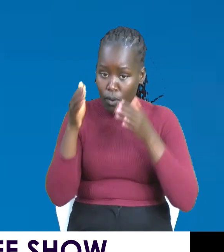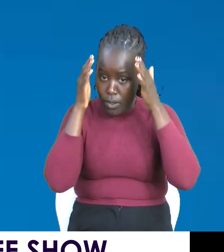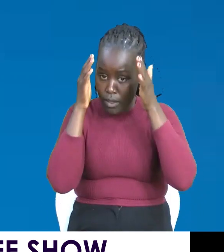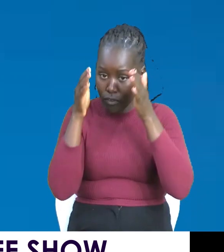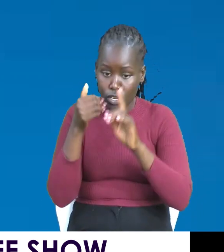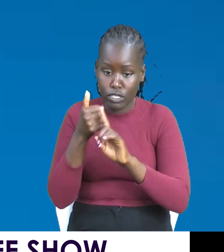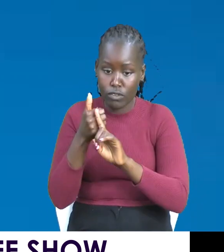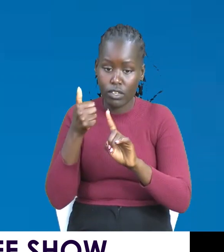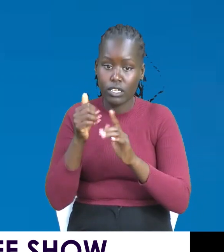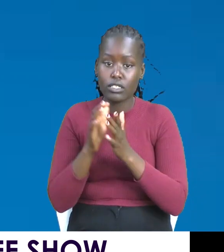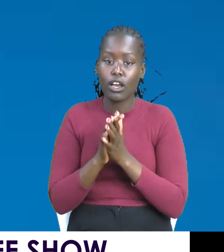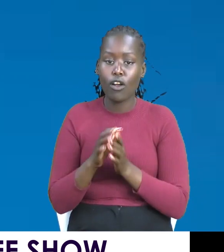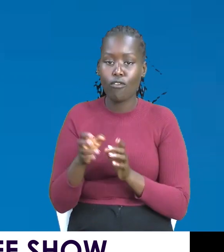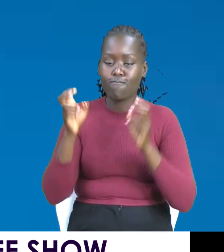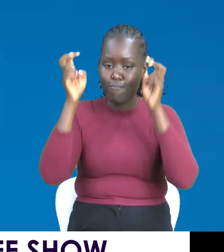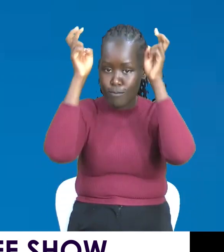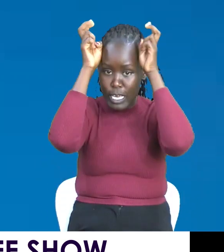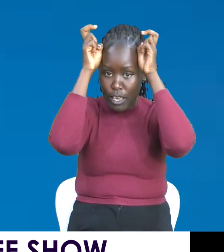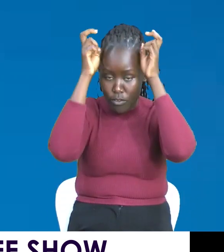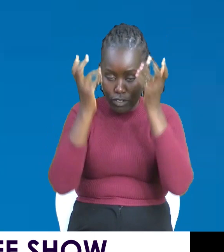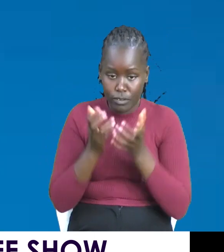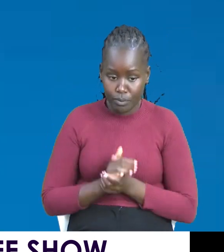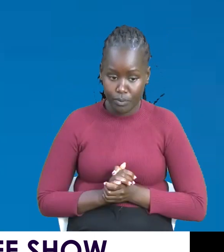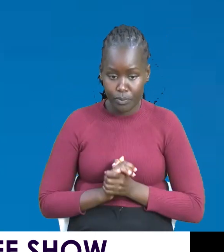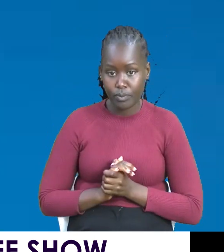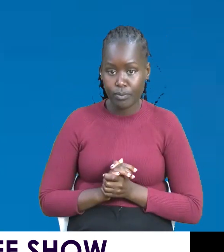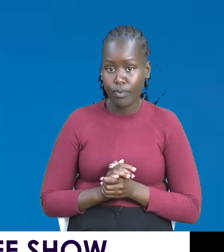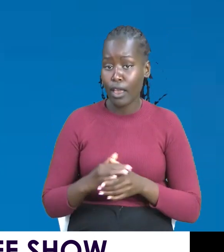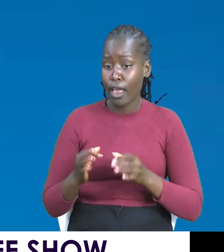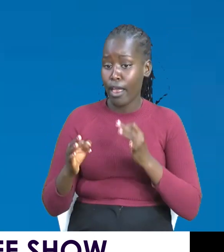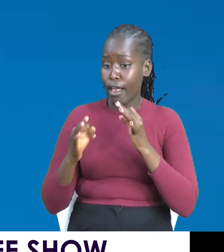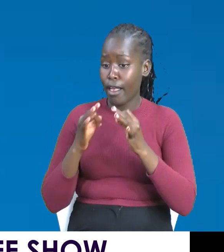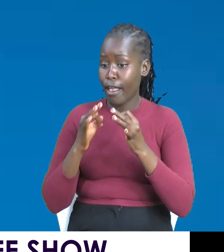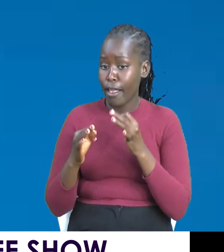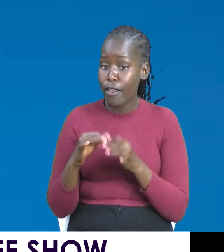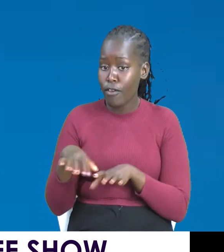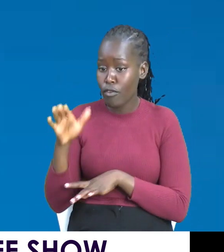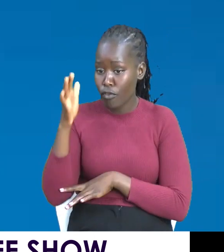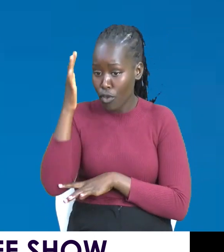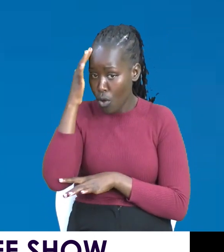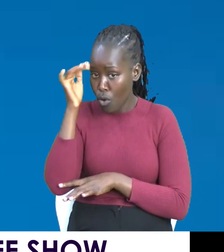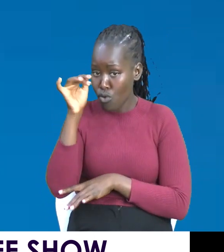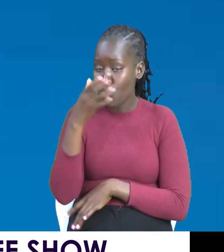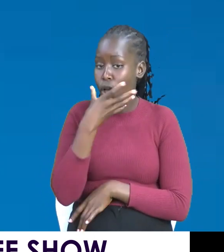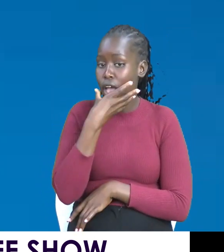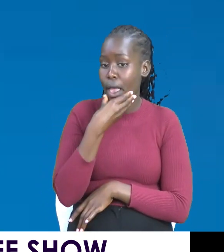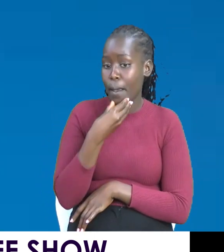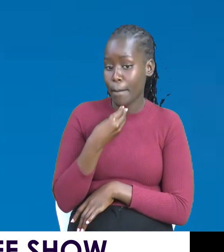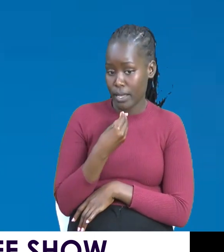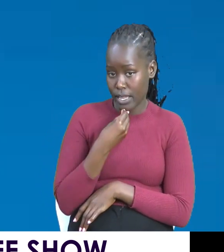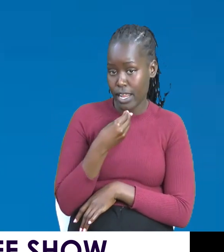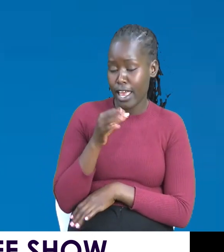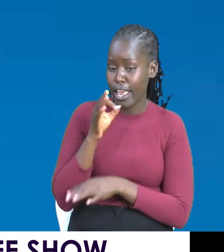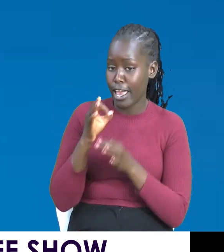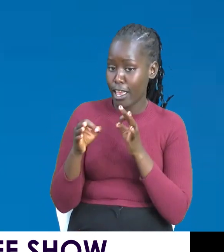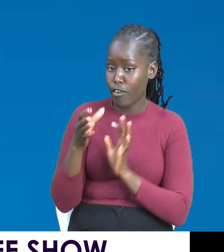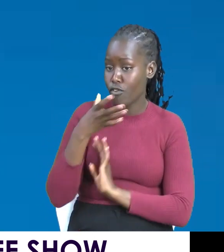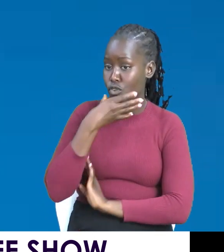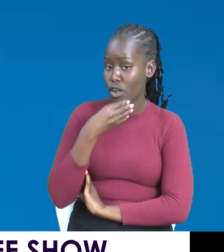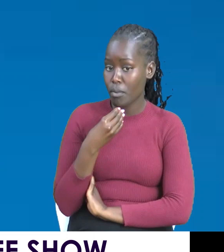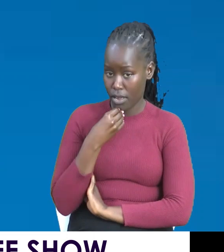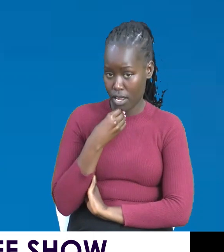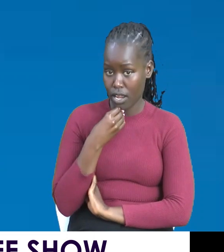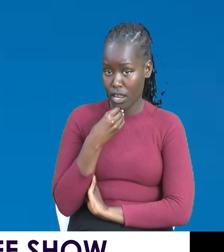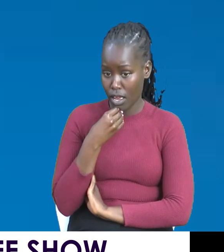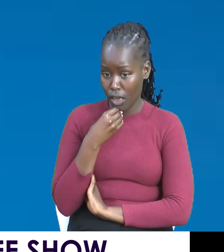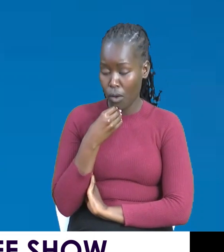the attack of evil. Just in case you know that you are a man, if you are a man, you are